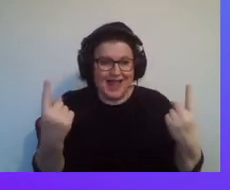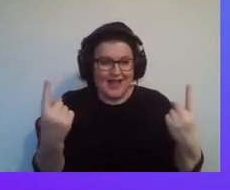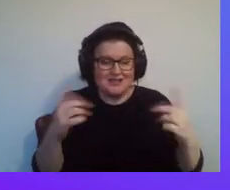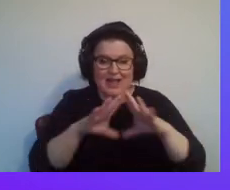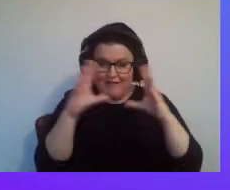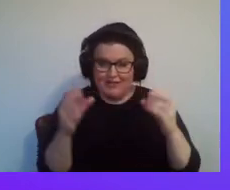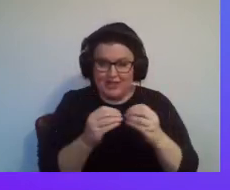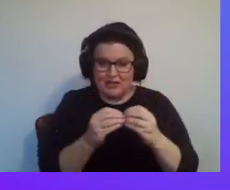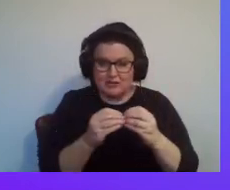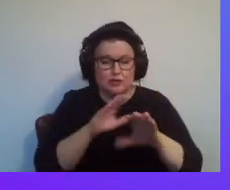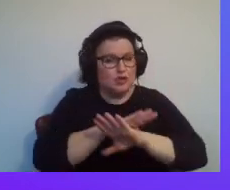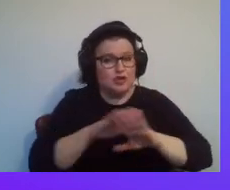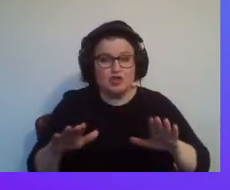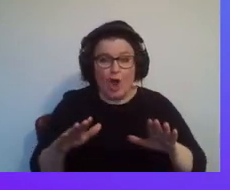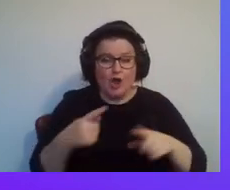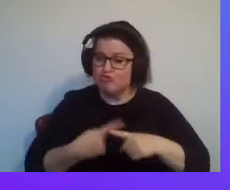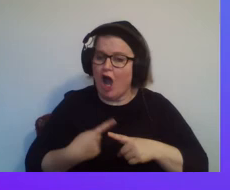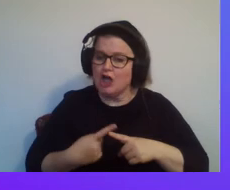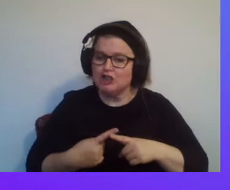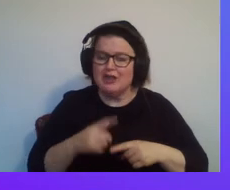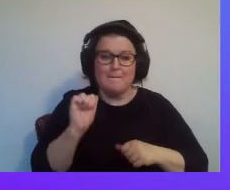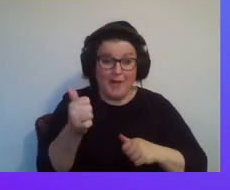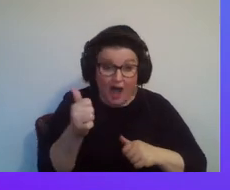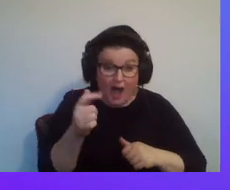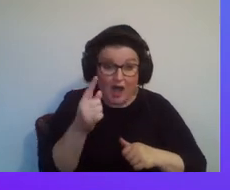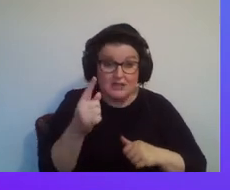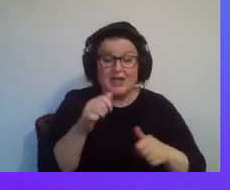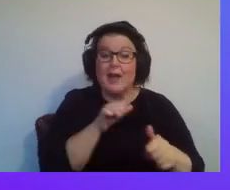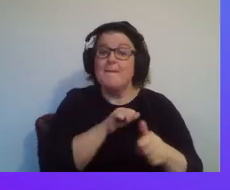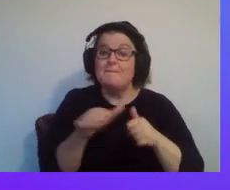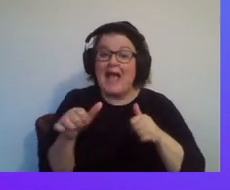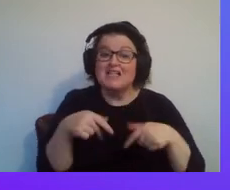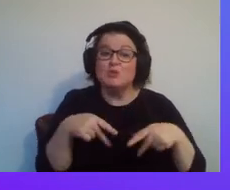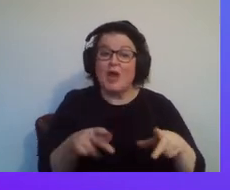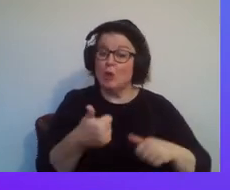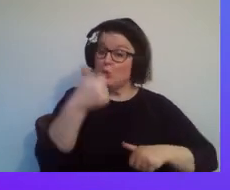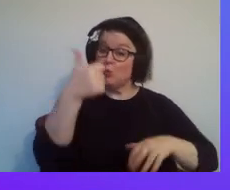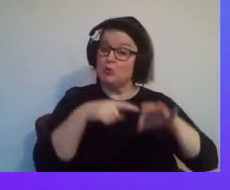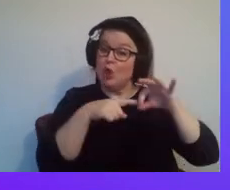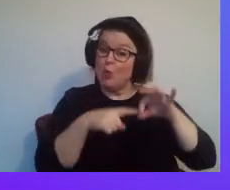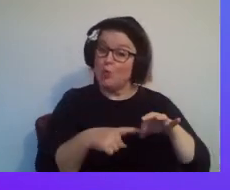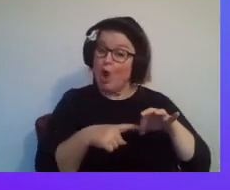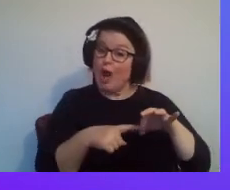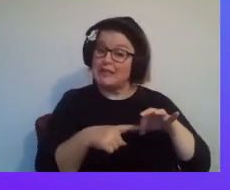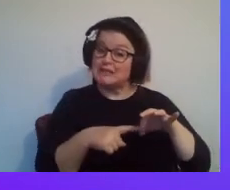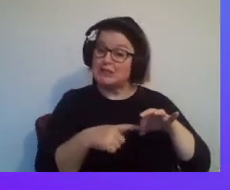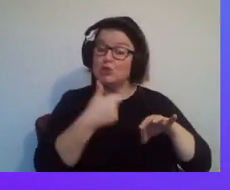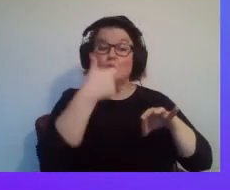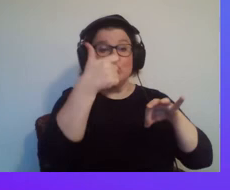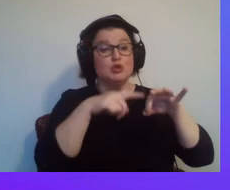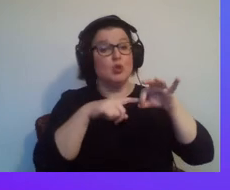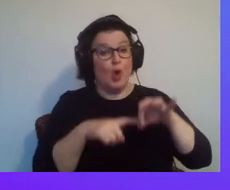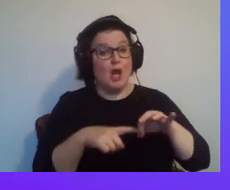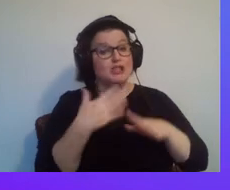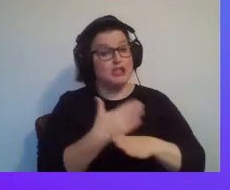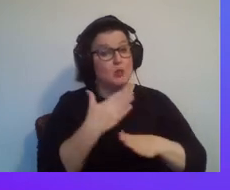but we've been able to do things a lot faster because of the scale of the pandemic. Now, to your second question, which is, are Black people